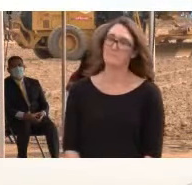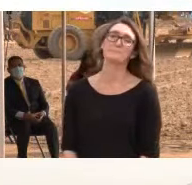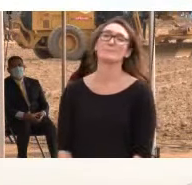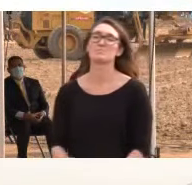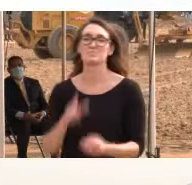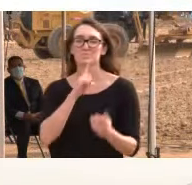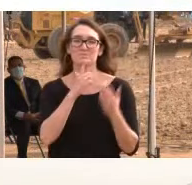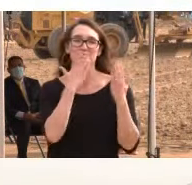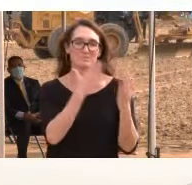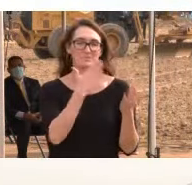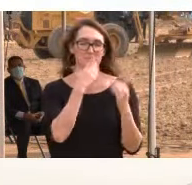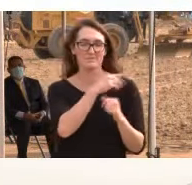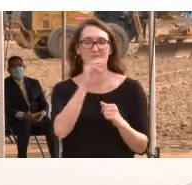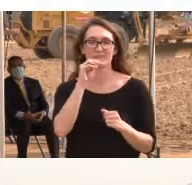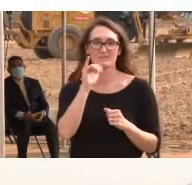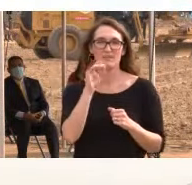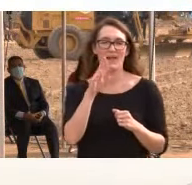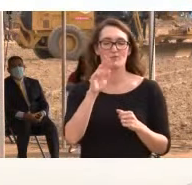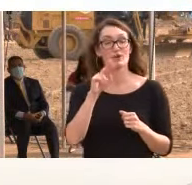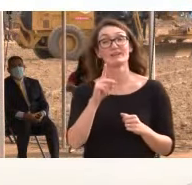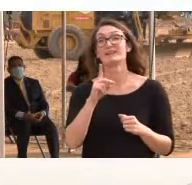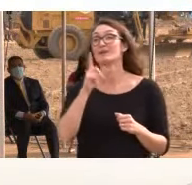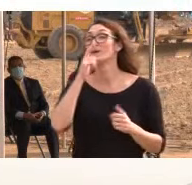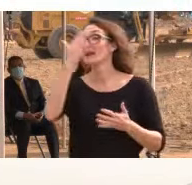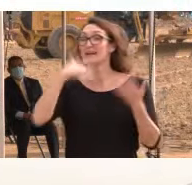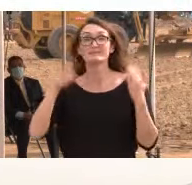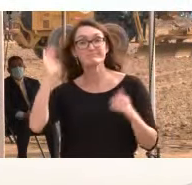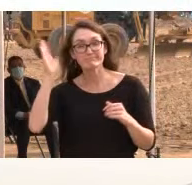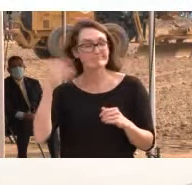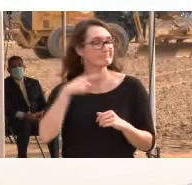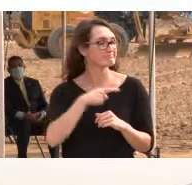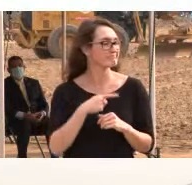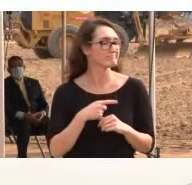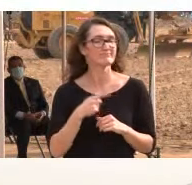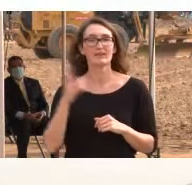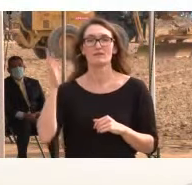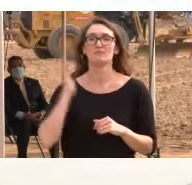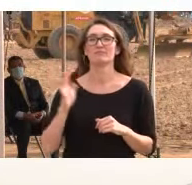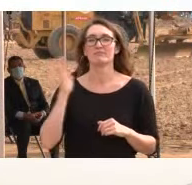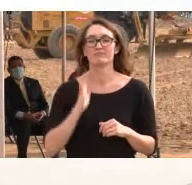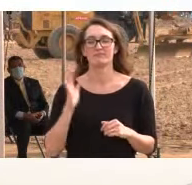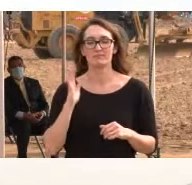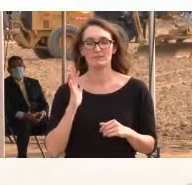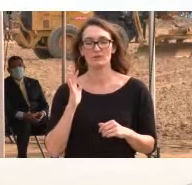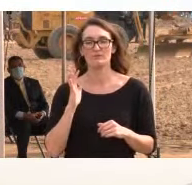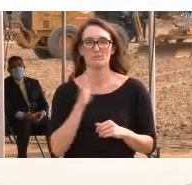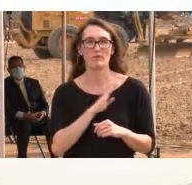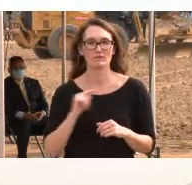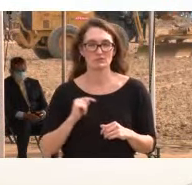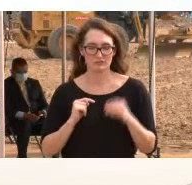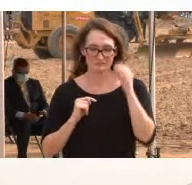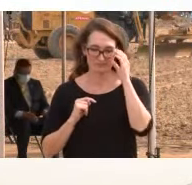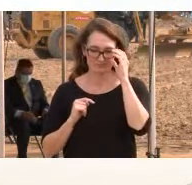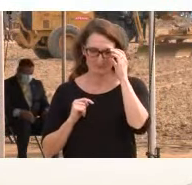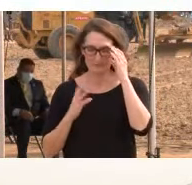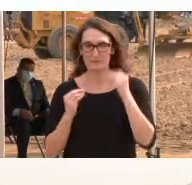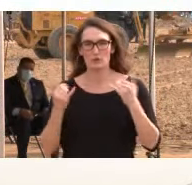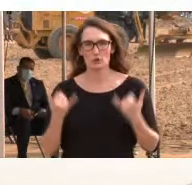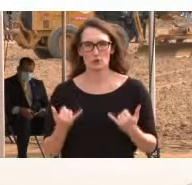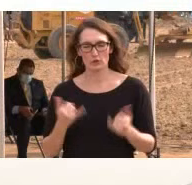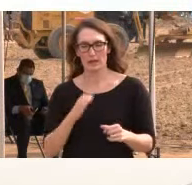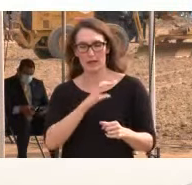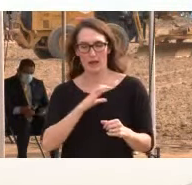Thank you, Mayor Brand. Next up is our former trustee and our current